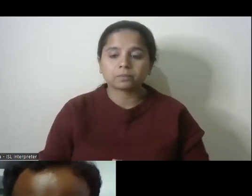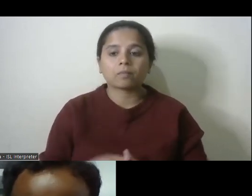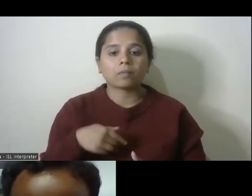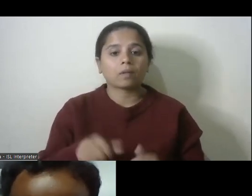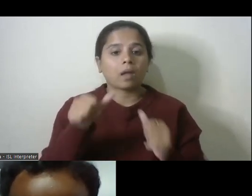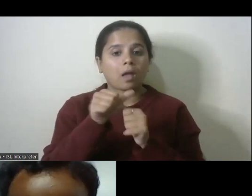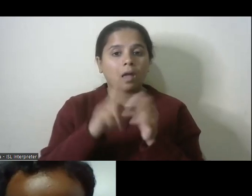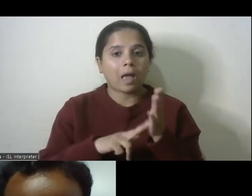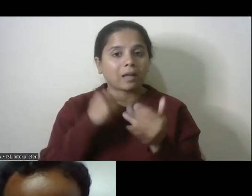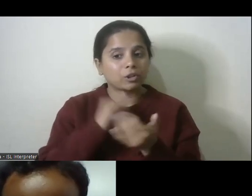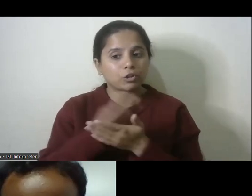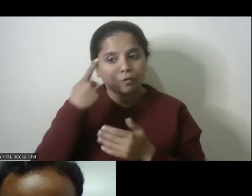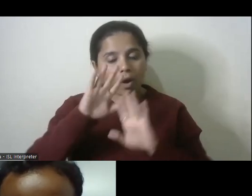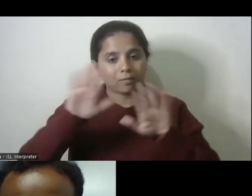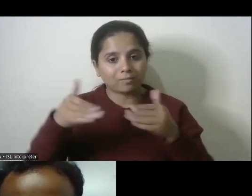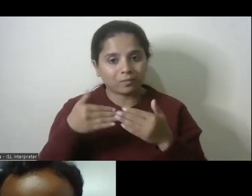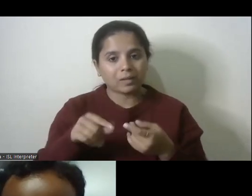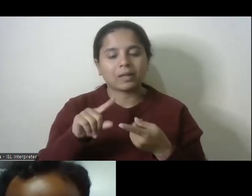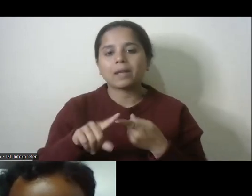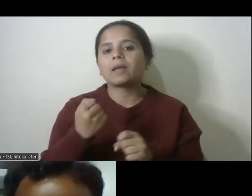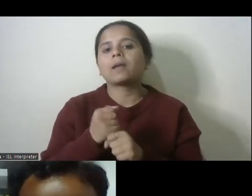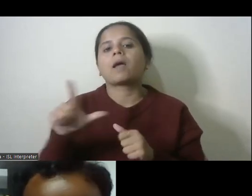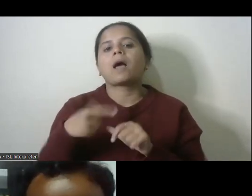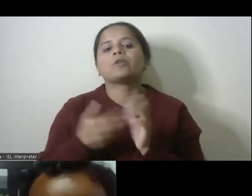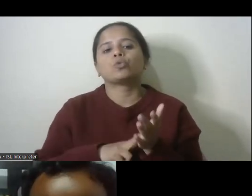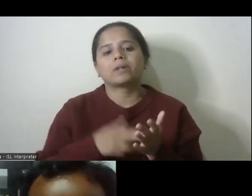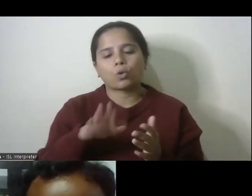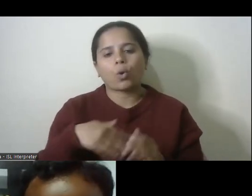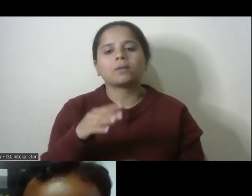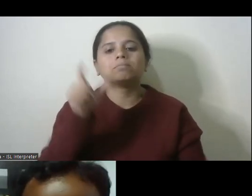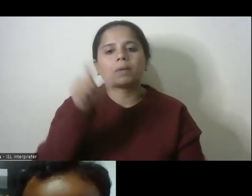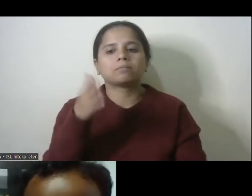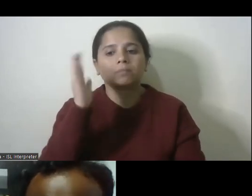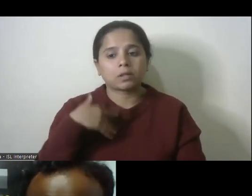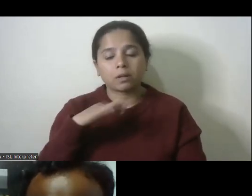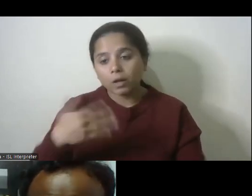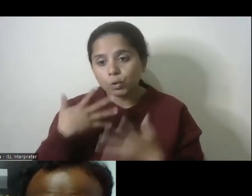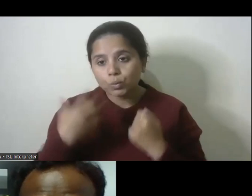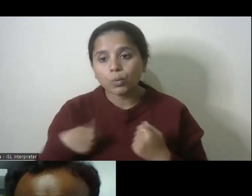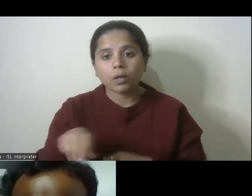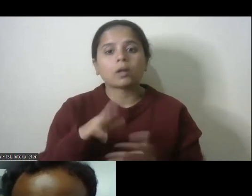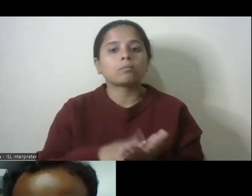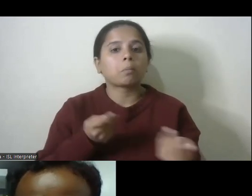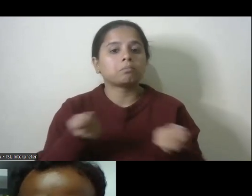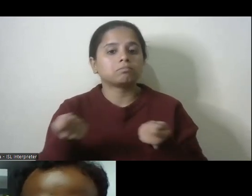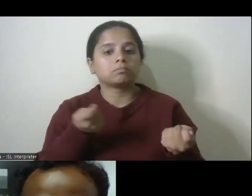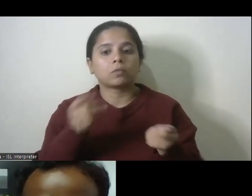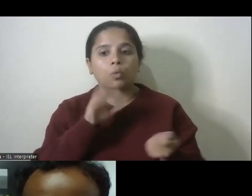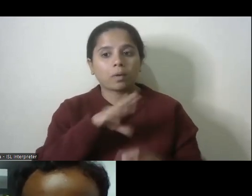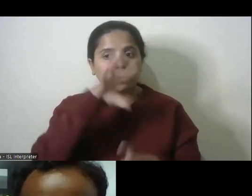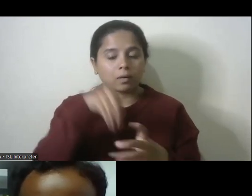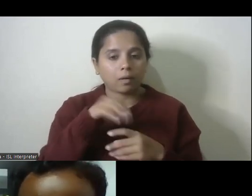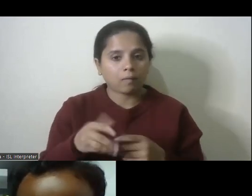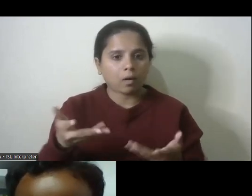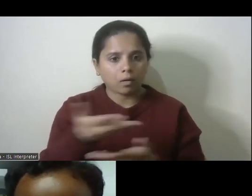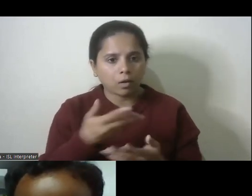for the introduction to egalitarian as well as the speakers. So next, I have to thank the moderator who actually engaged in the